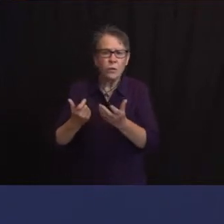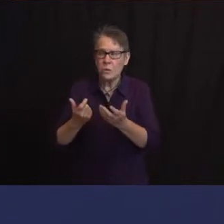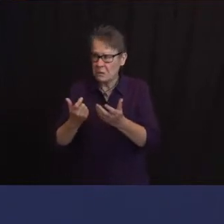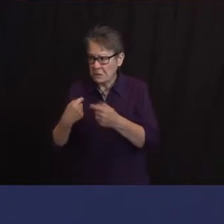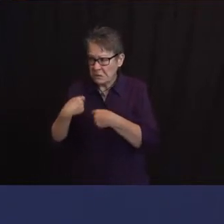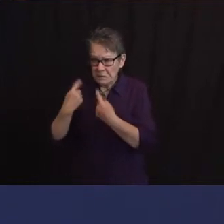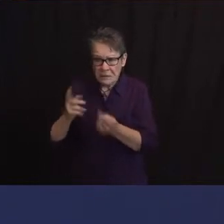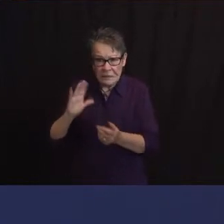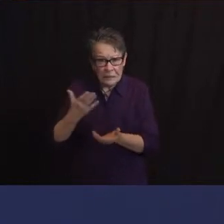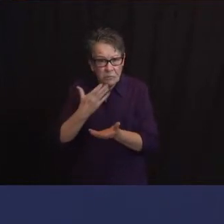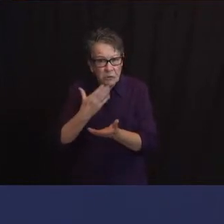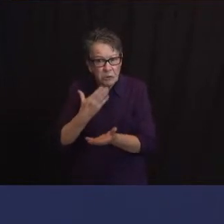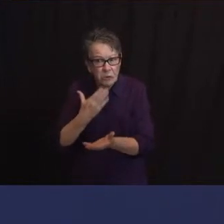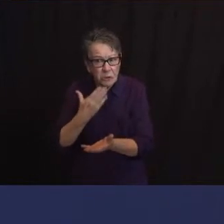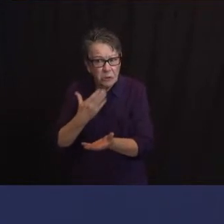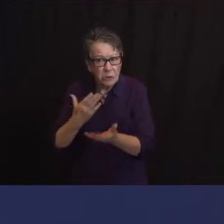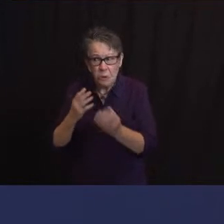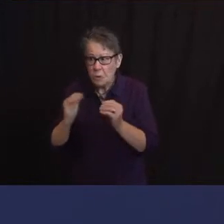on that.